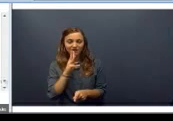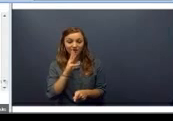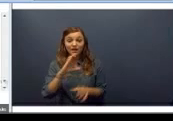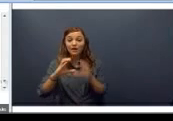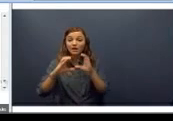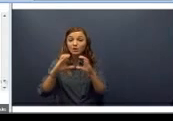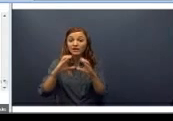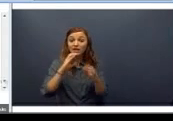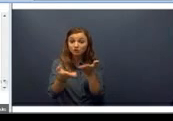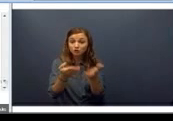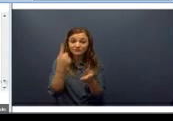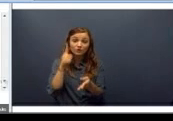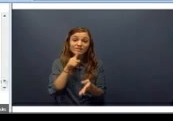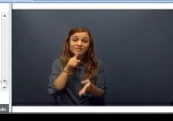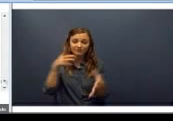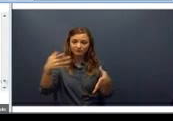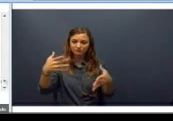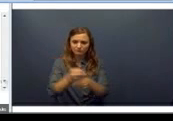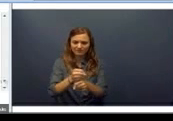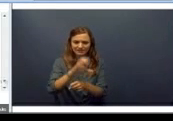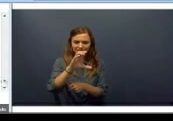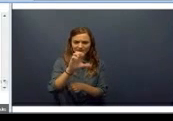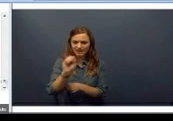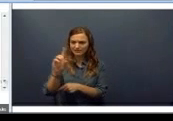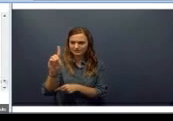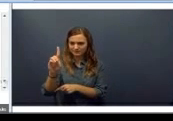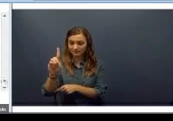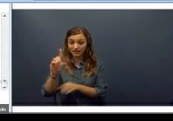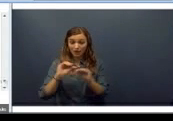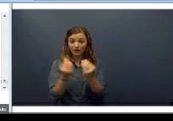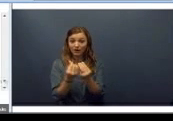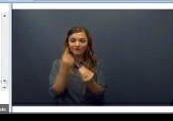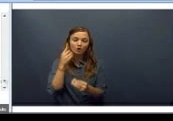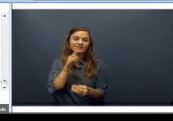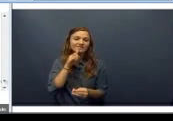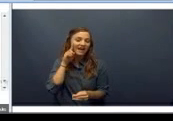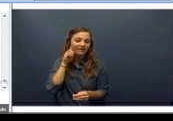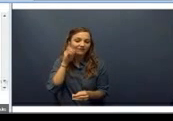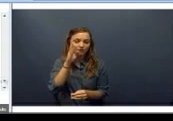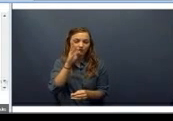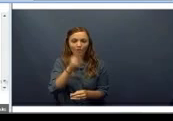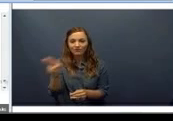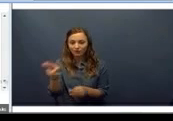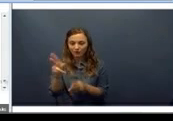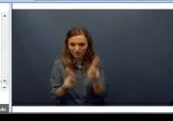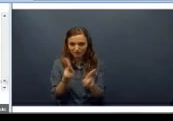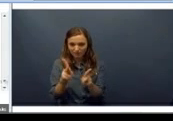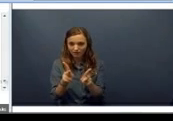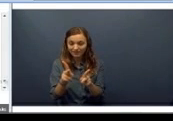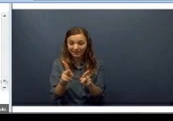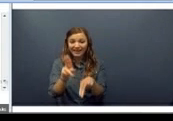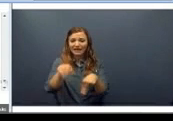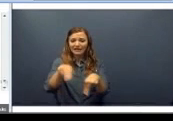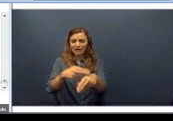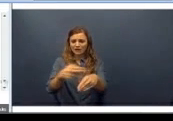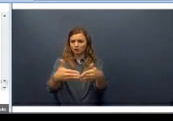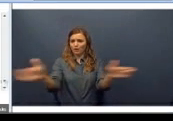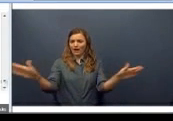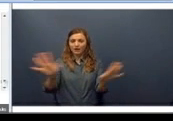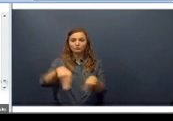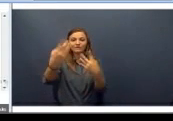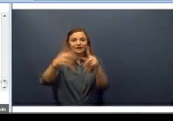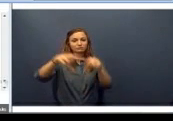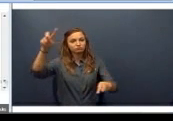Oh, sure. Communication Service for the Deaf, or CSD, is a nonprofit organization for deaf and hard of hearing people. It is a